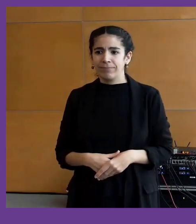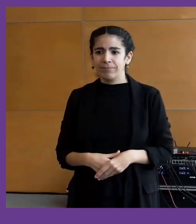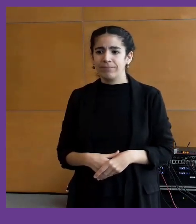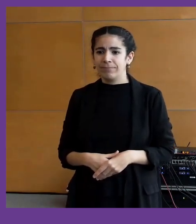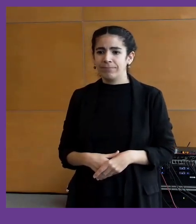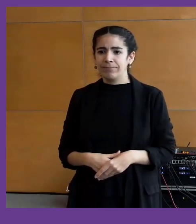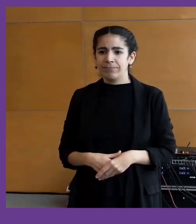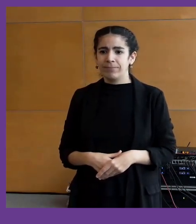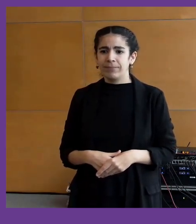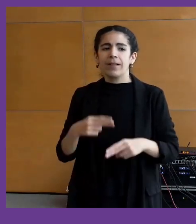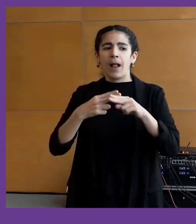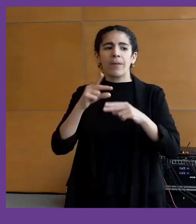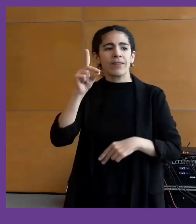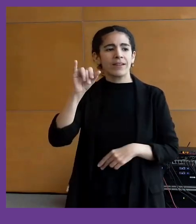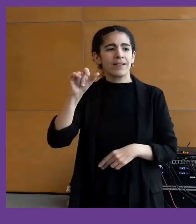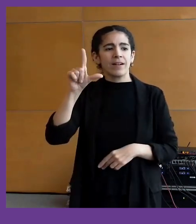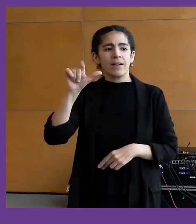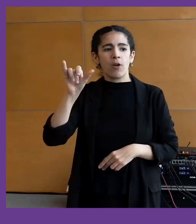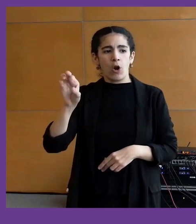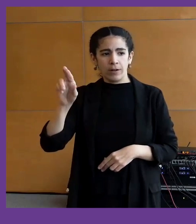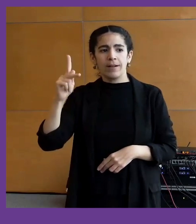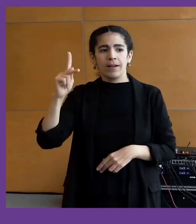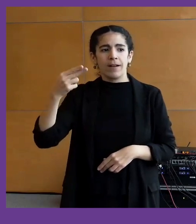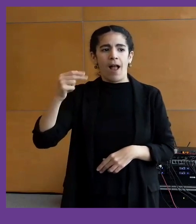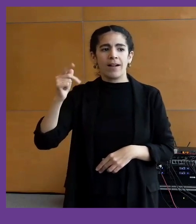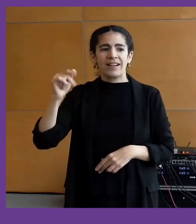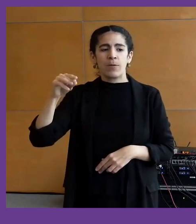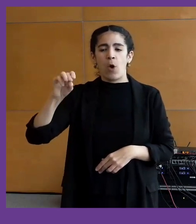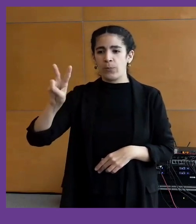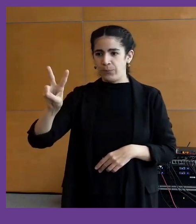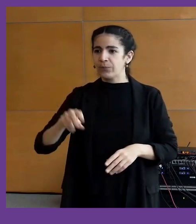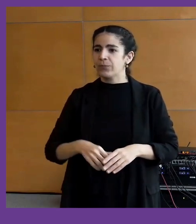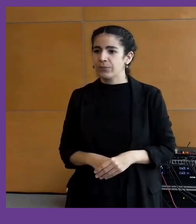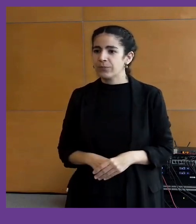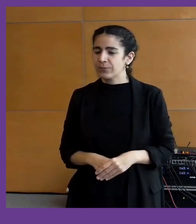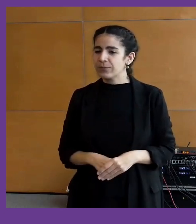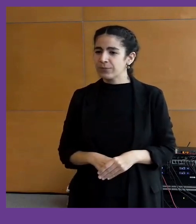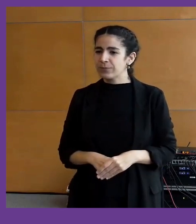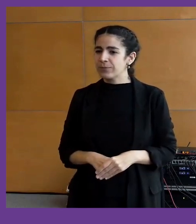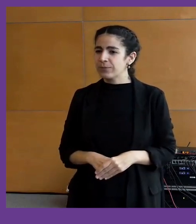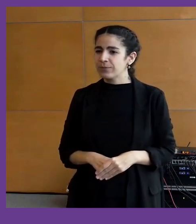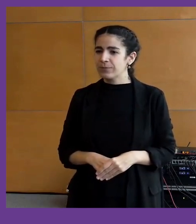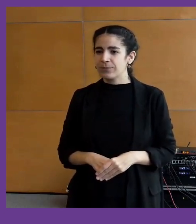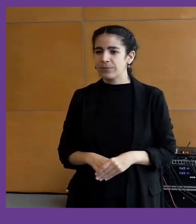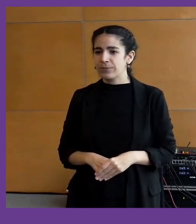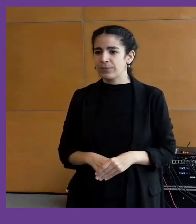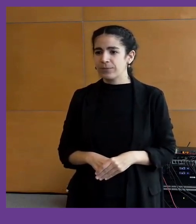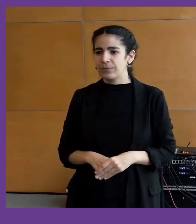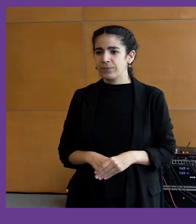It is a real pleasure to intervene today on behalf of the UN Tourism Secretary General Zura